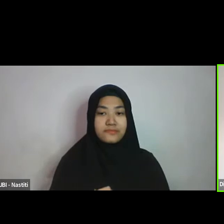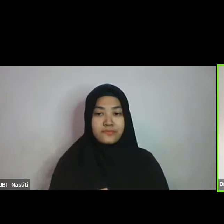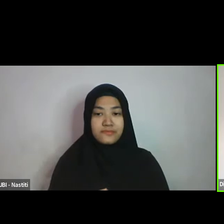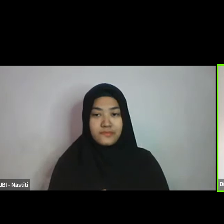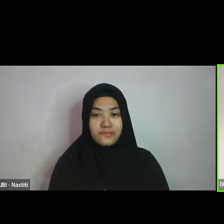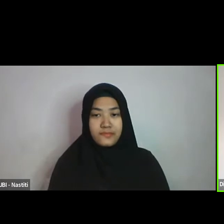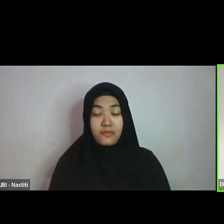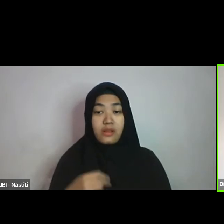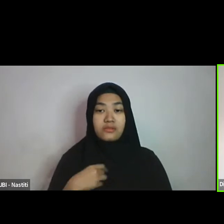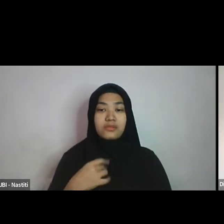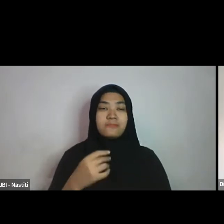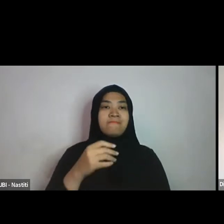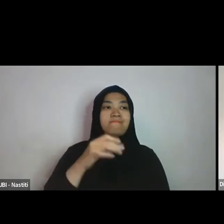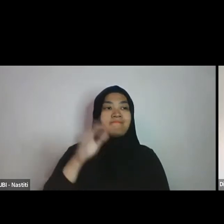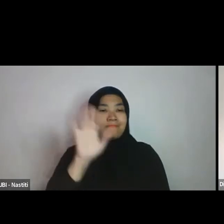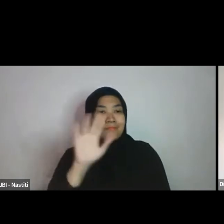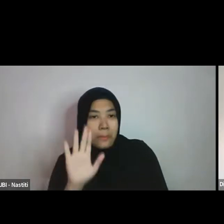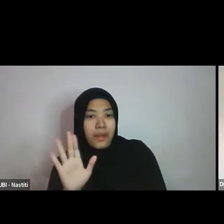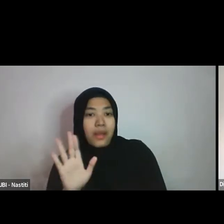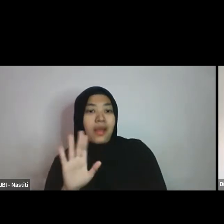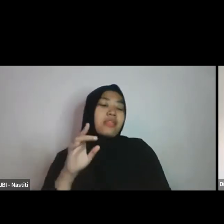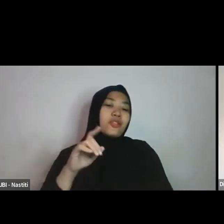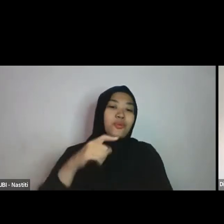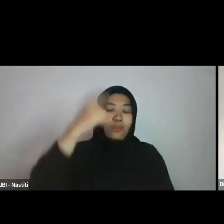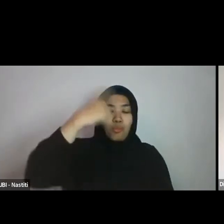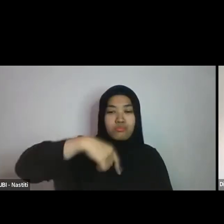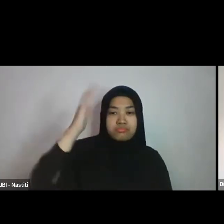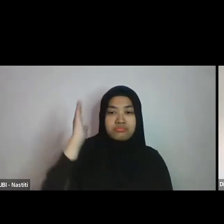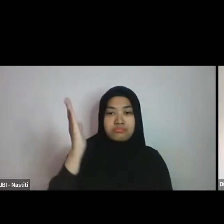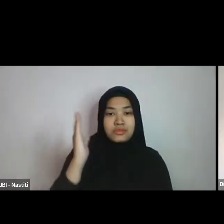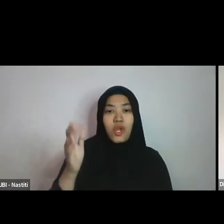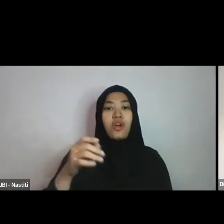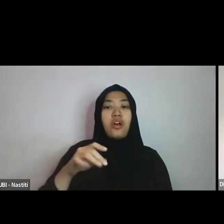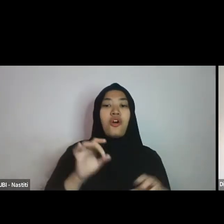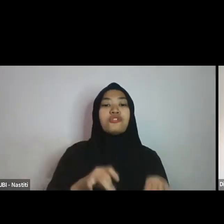from Australia, from Melbourne,